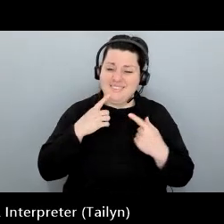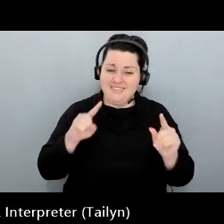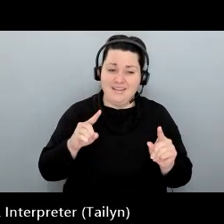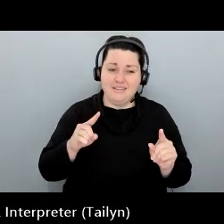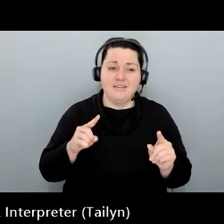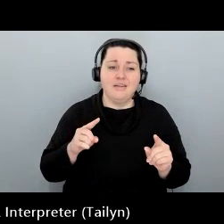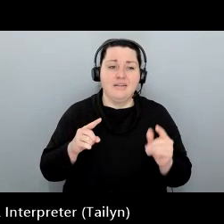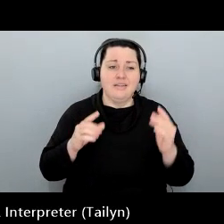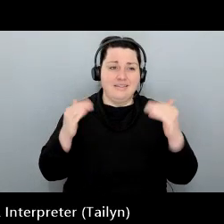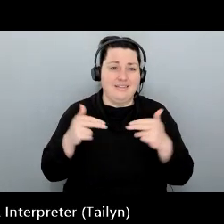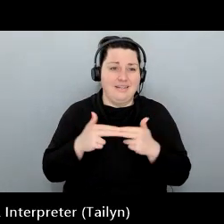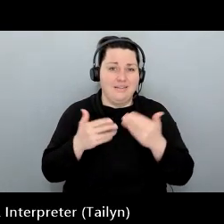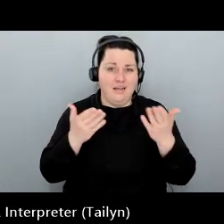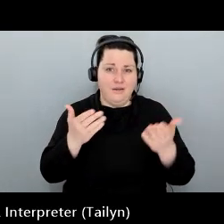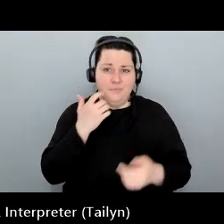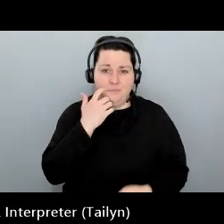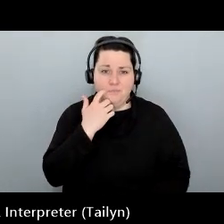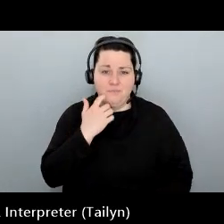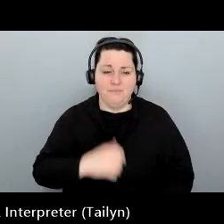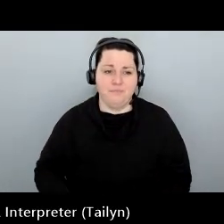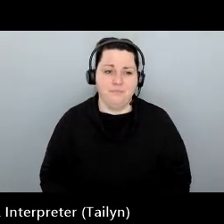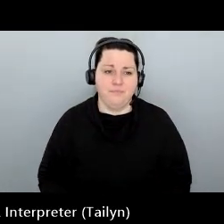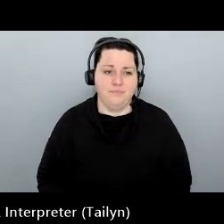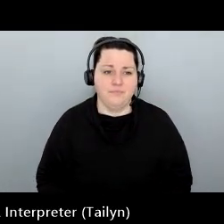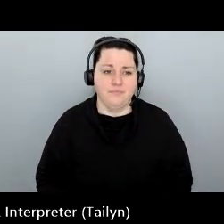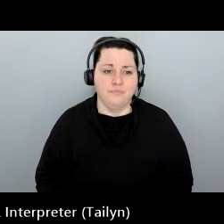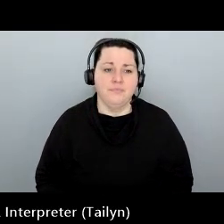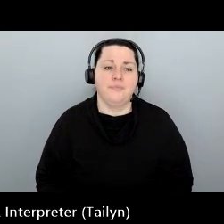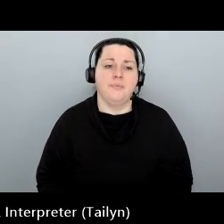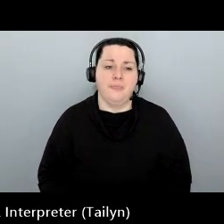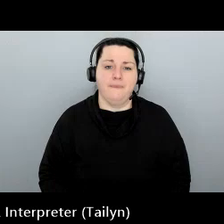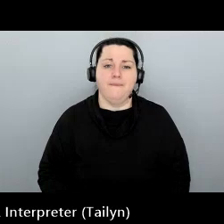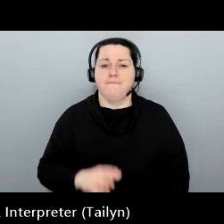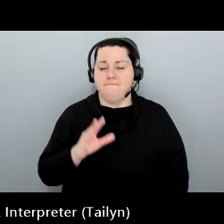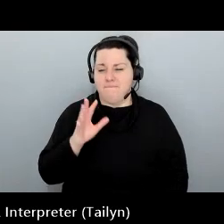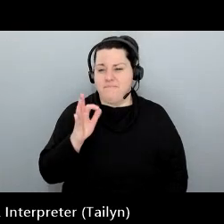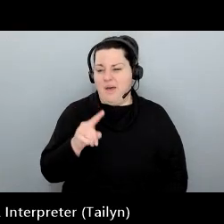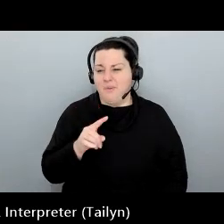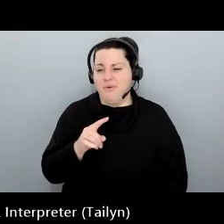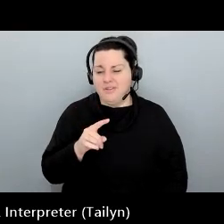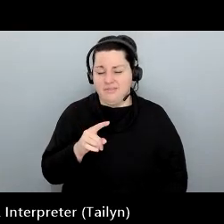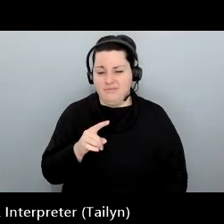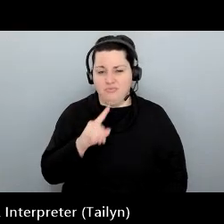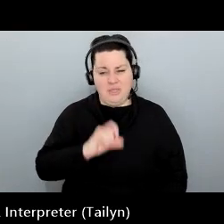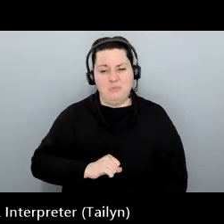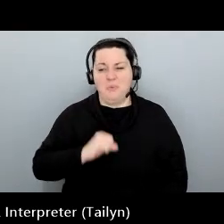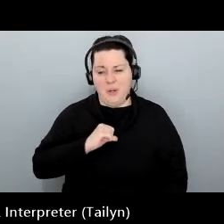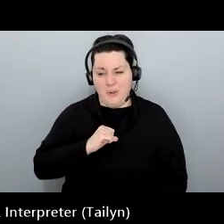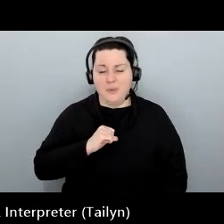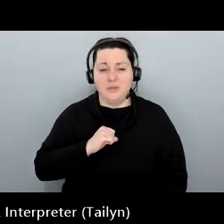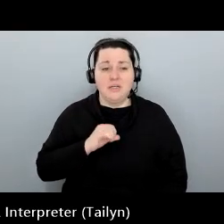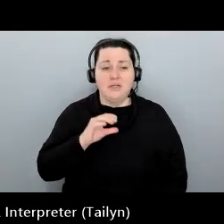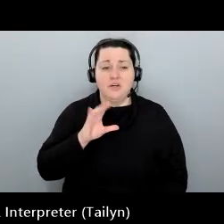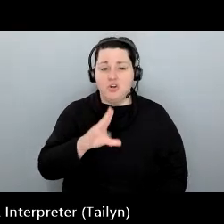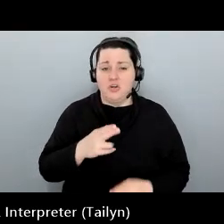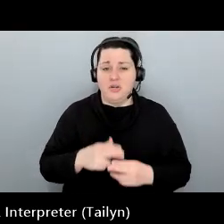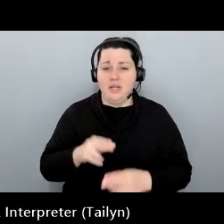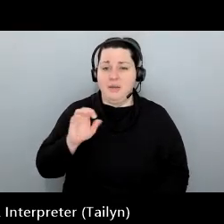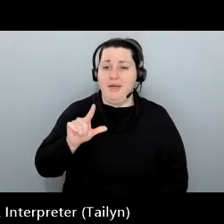on the next slide here. So let me share this one. This is one that we're probably most proud of. This is Ellie right here, and she's